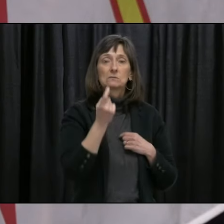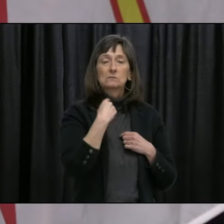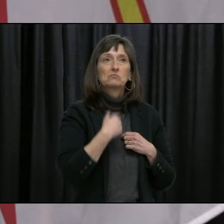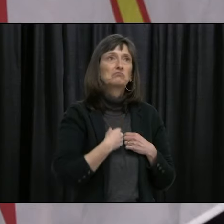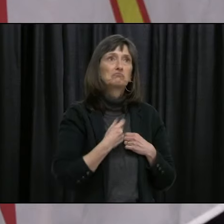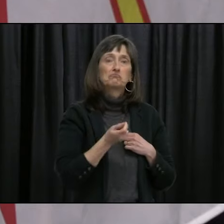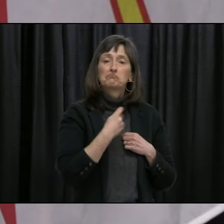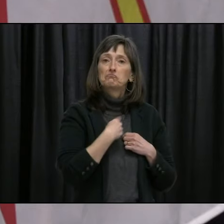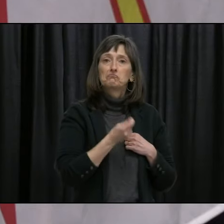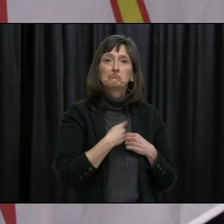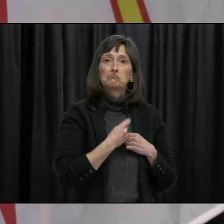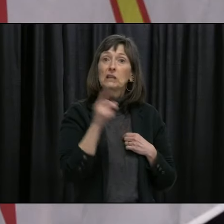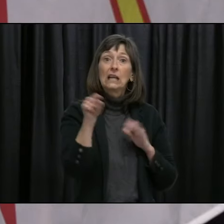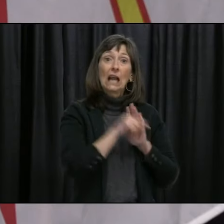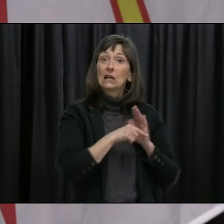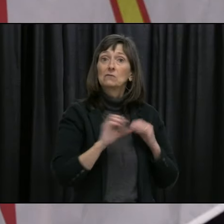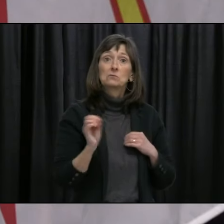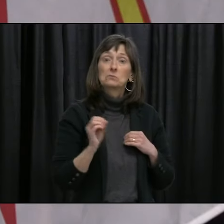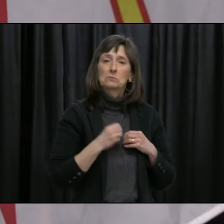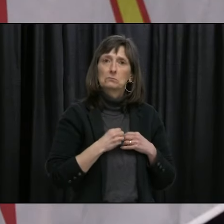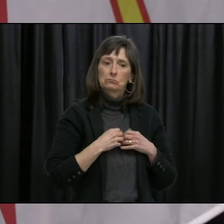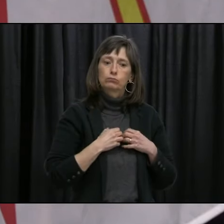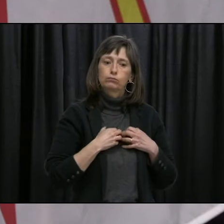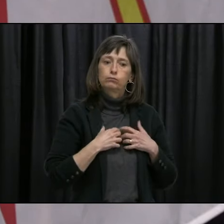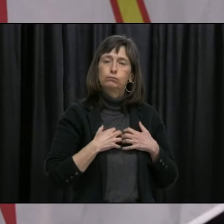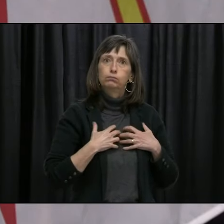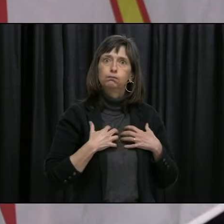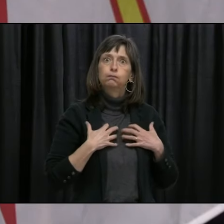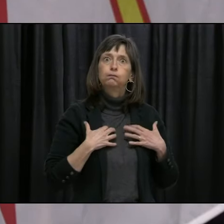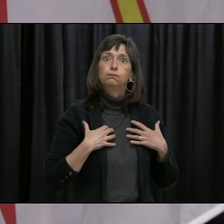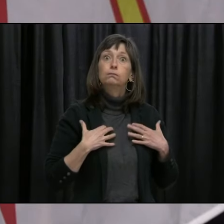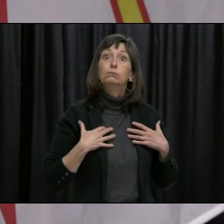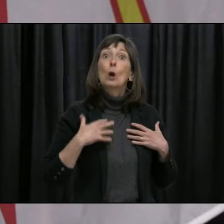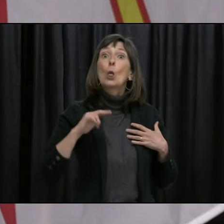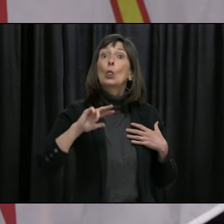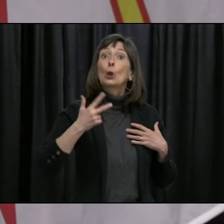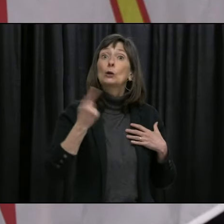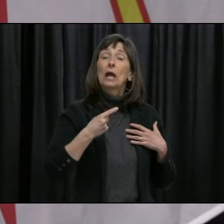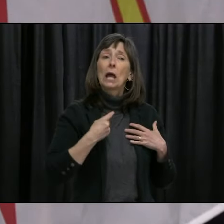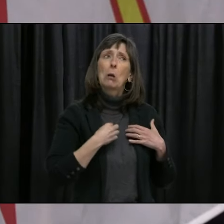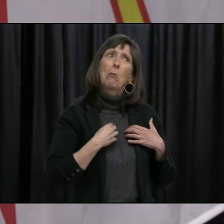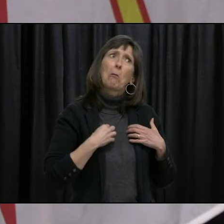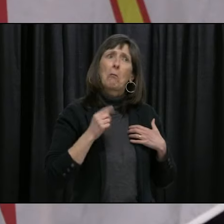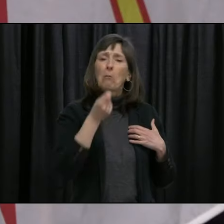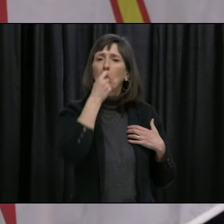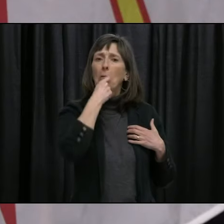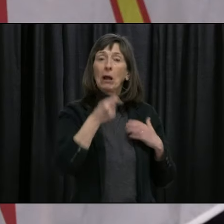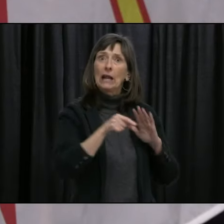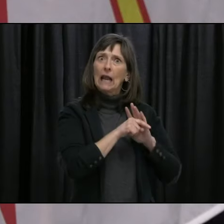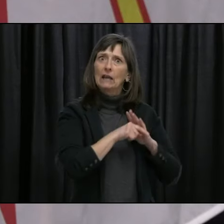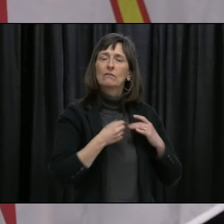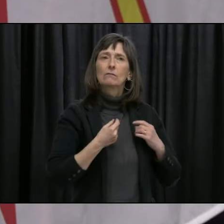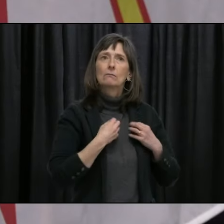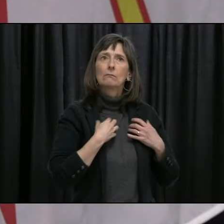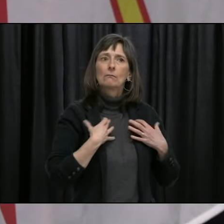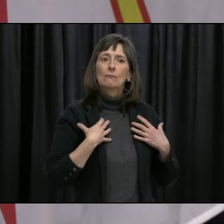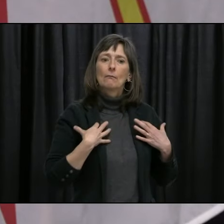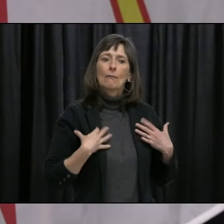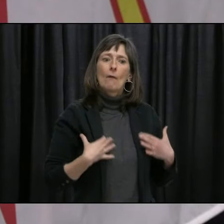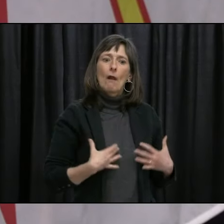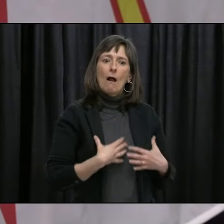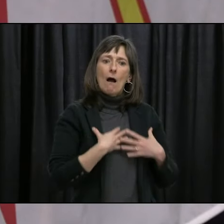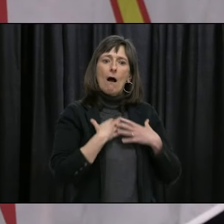may test negative, but actually still be infected with COVID. The other thing is that we know COVID